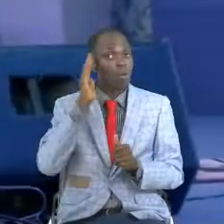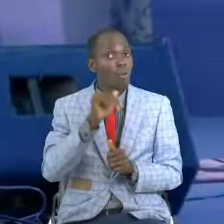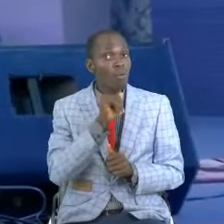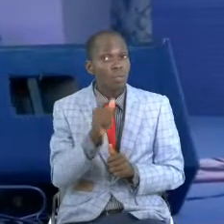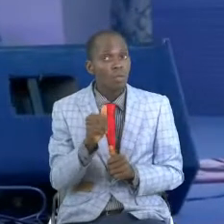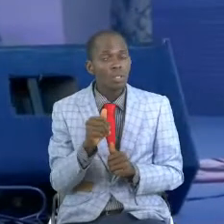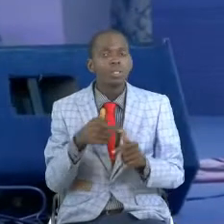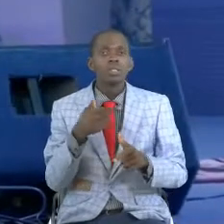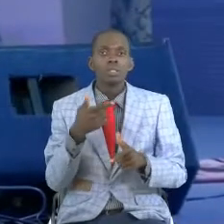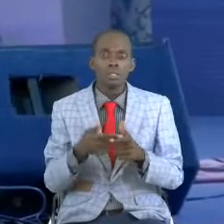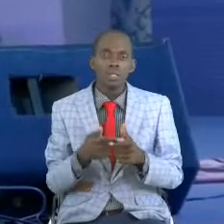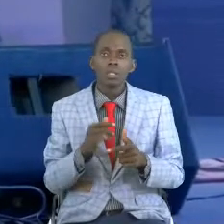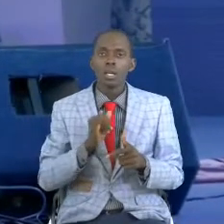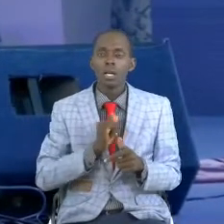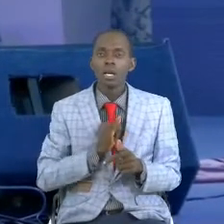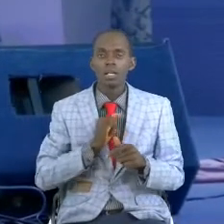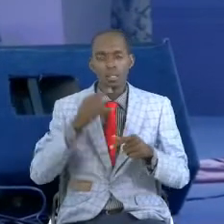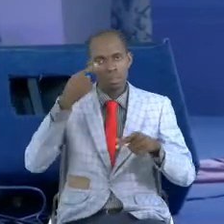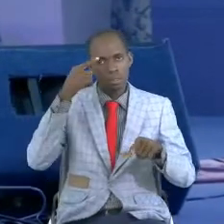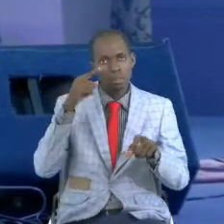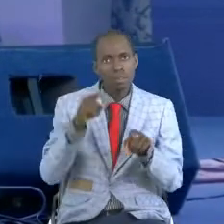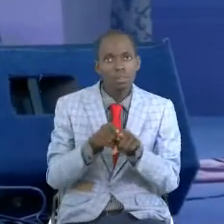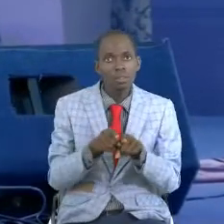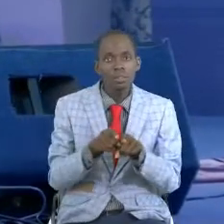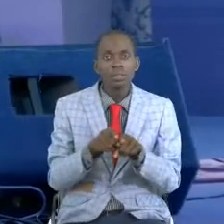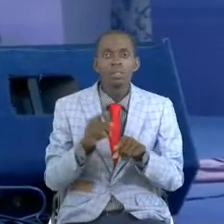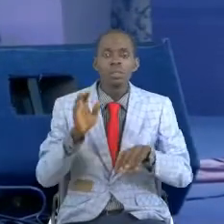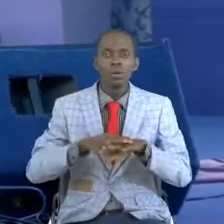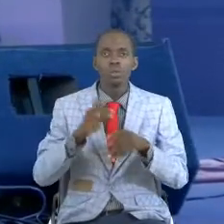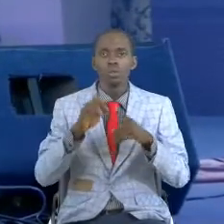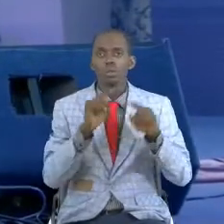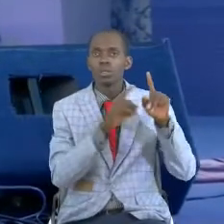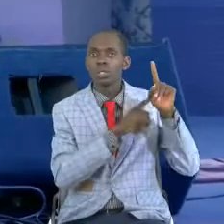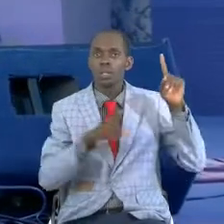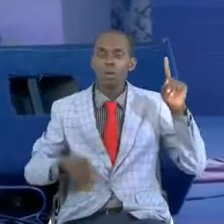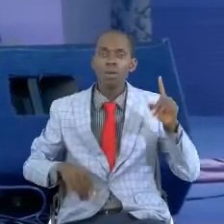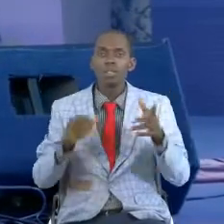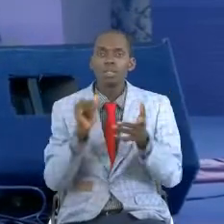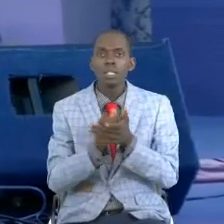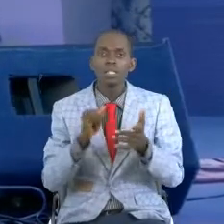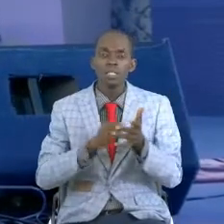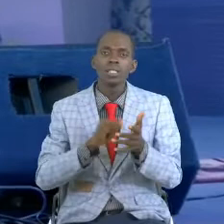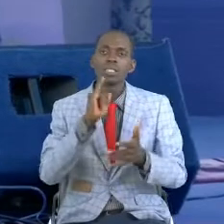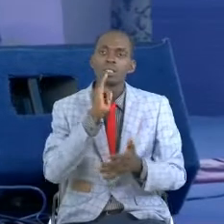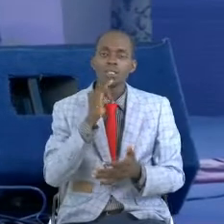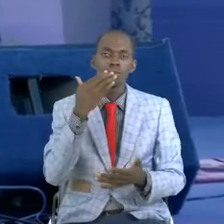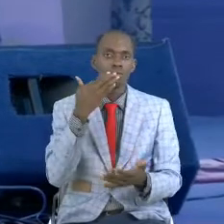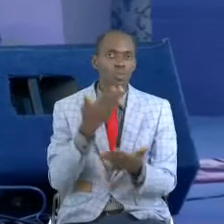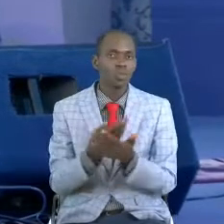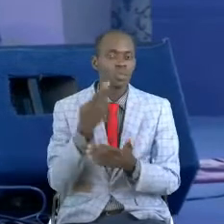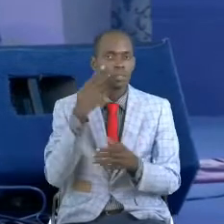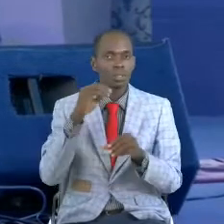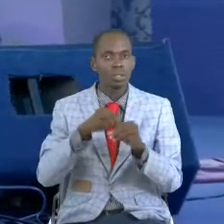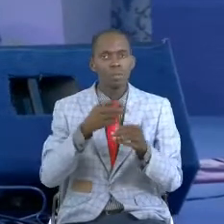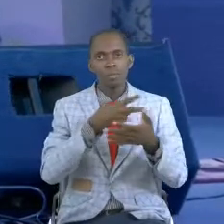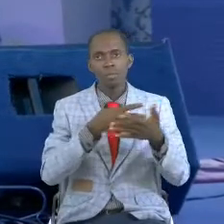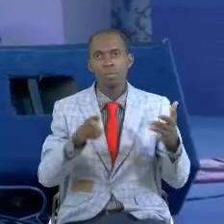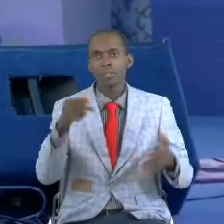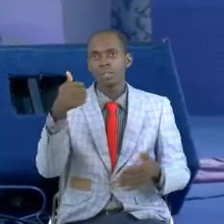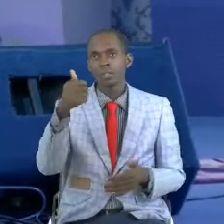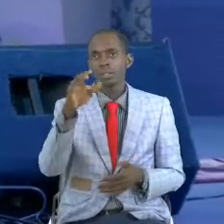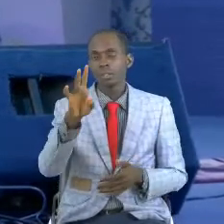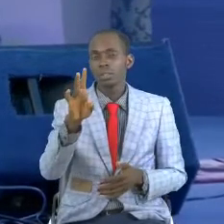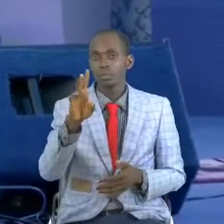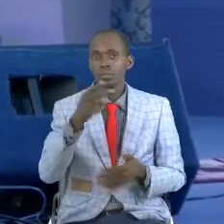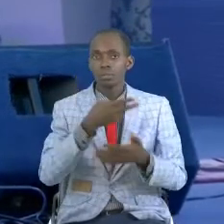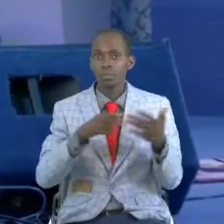consent unto the law that it is good. Look at verse 17. In verse 17, now